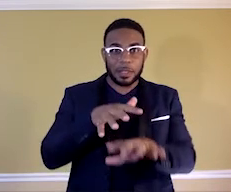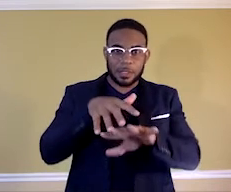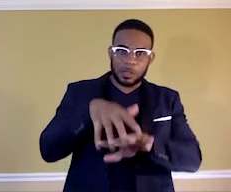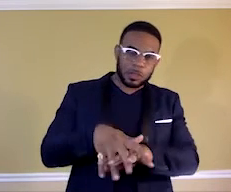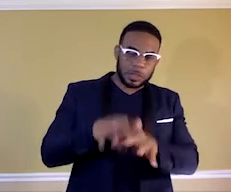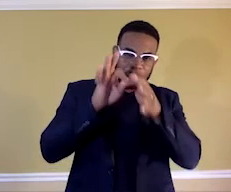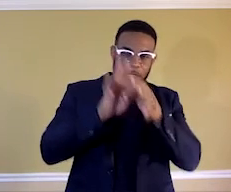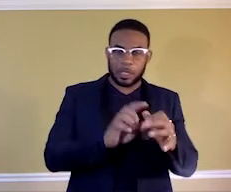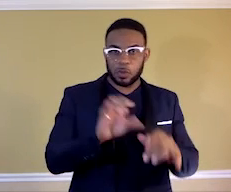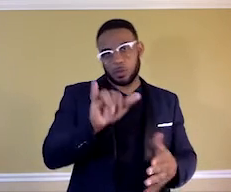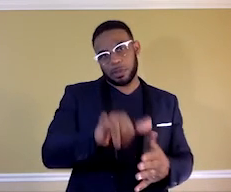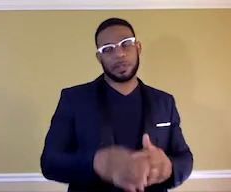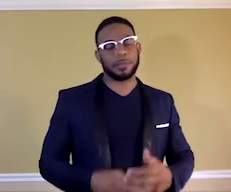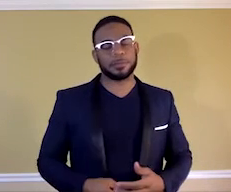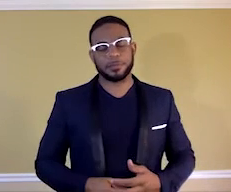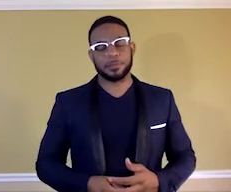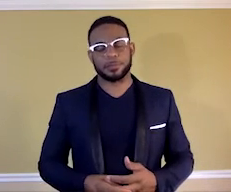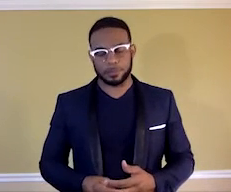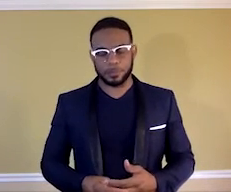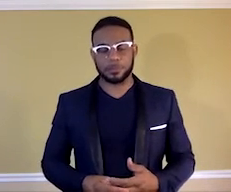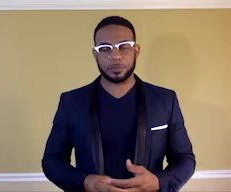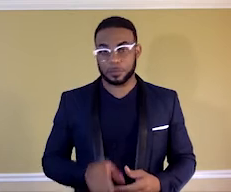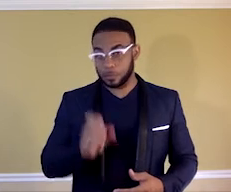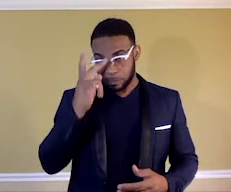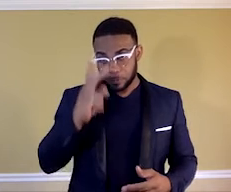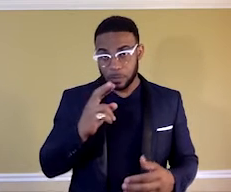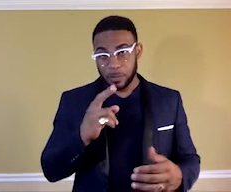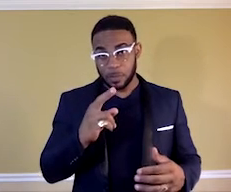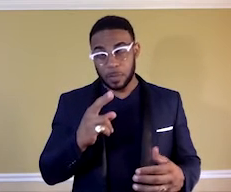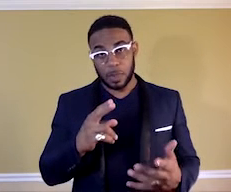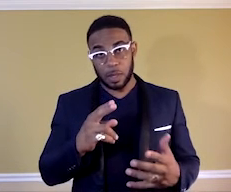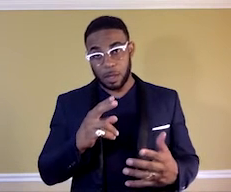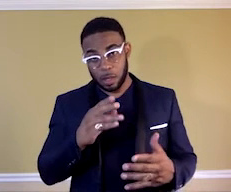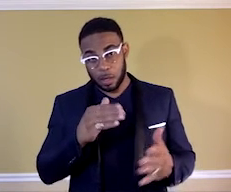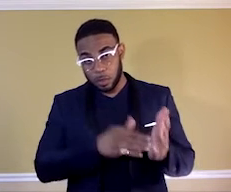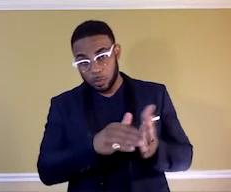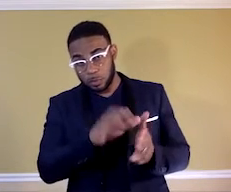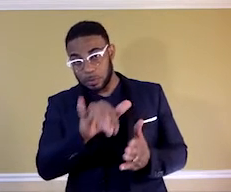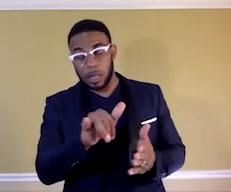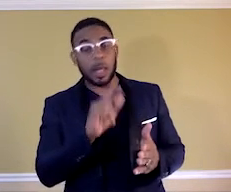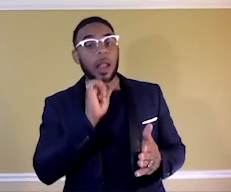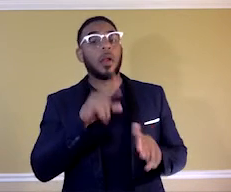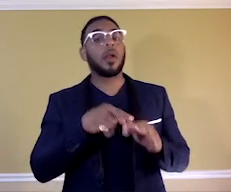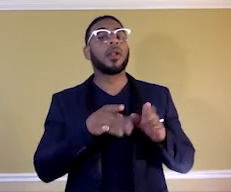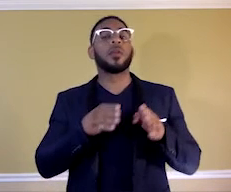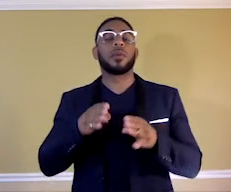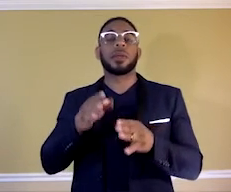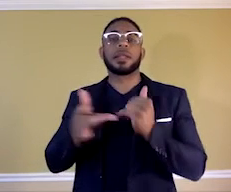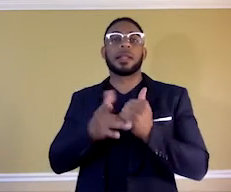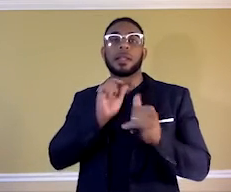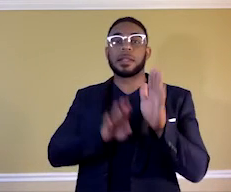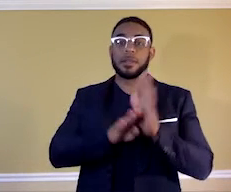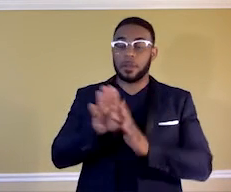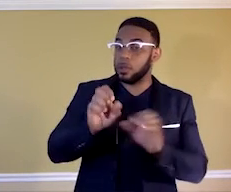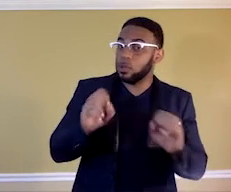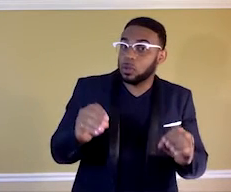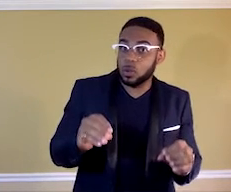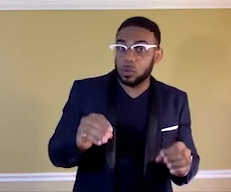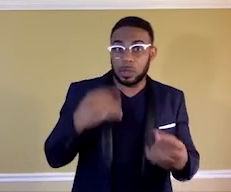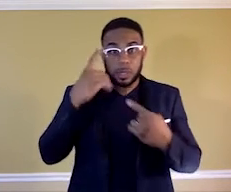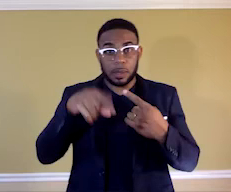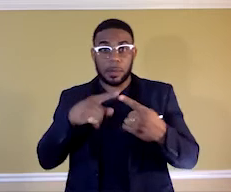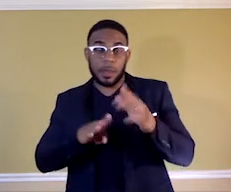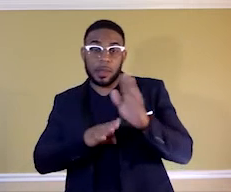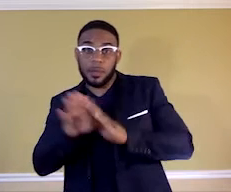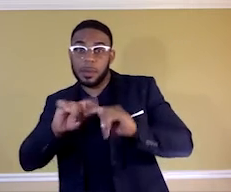intrinsically linked to doing so. You see the repercussions of this not only in the way that technology is developed, so thinking about